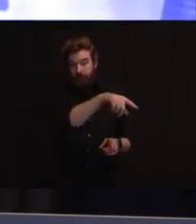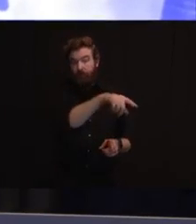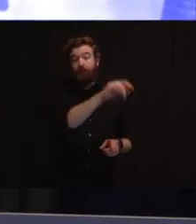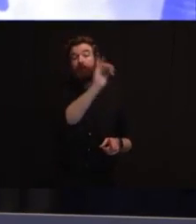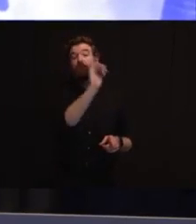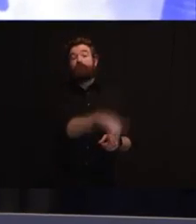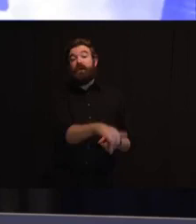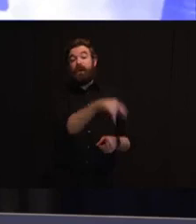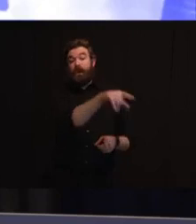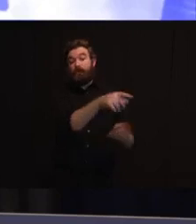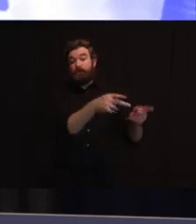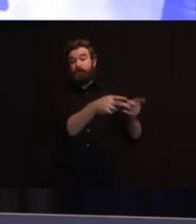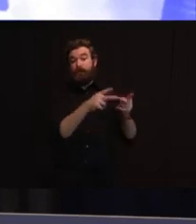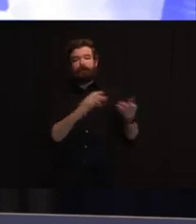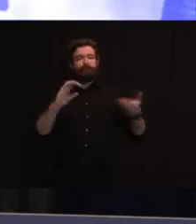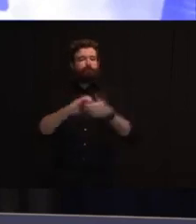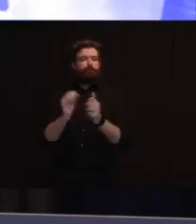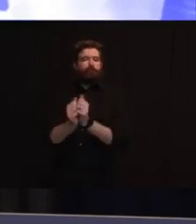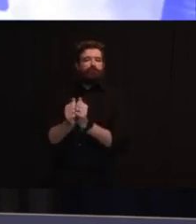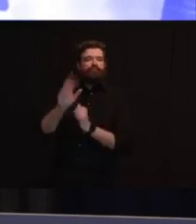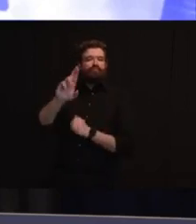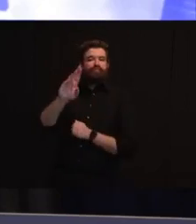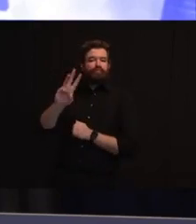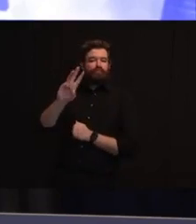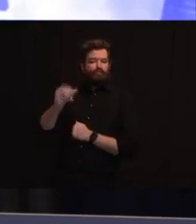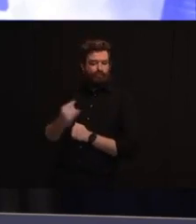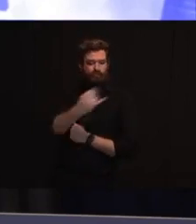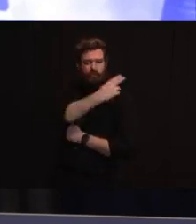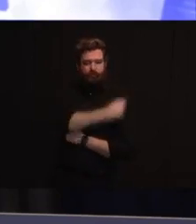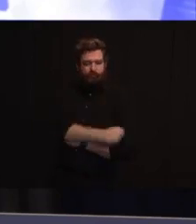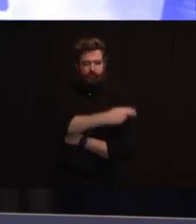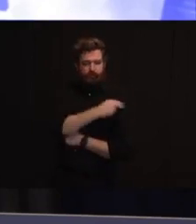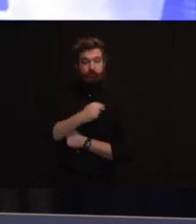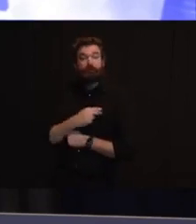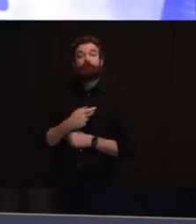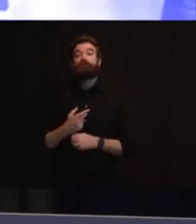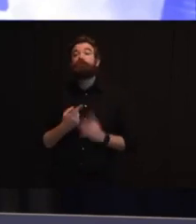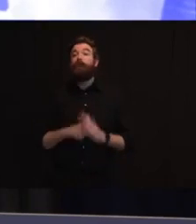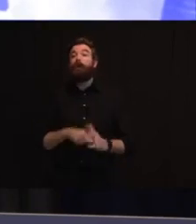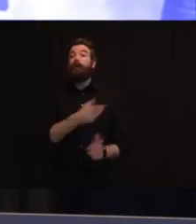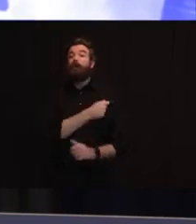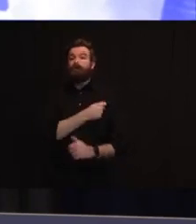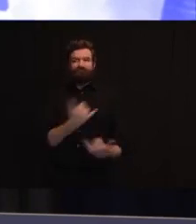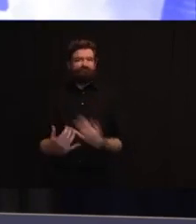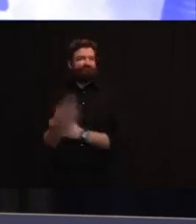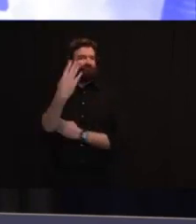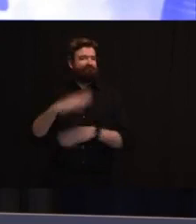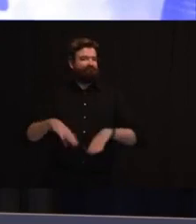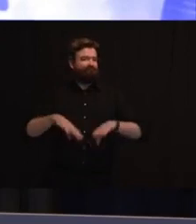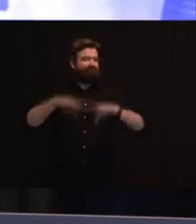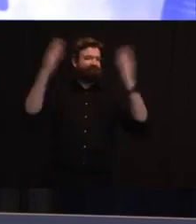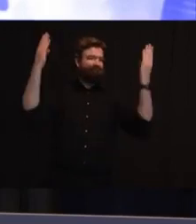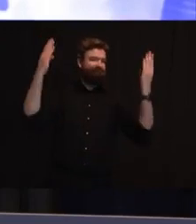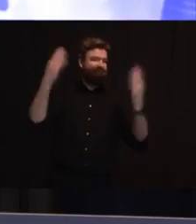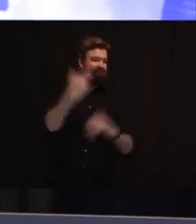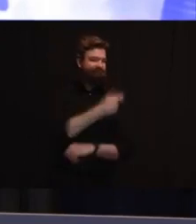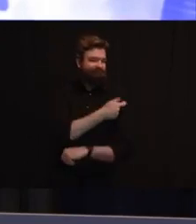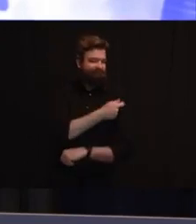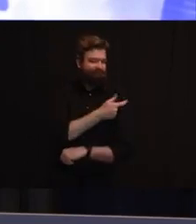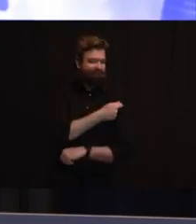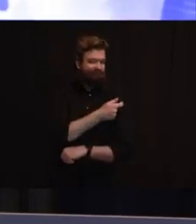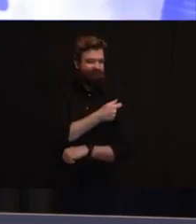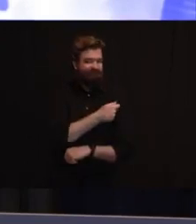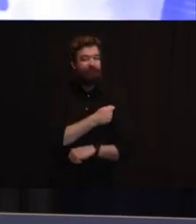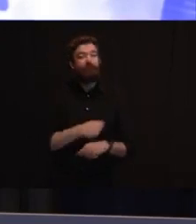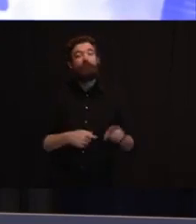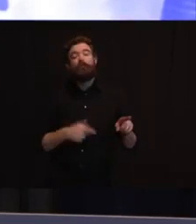Barnabas Health, started vaccinating residents this morning. Also opening today is the Burlington County mega site